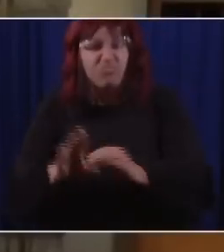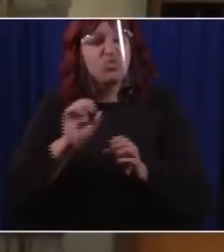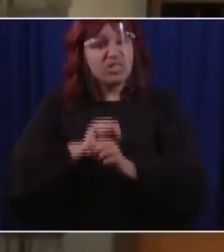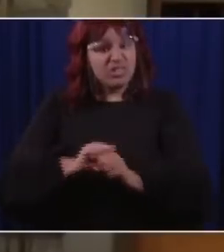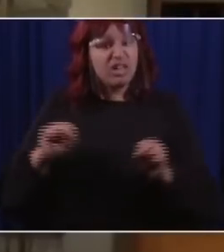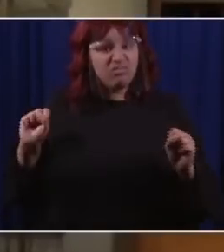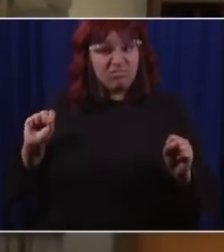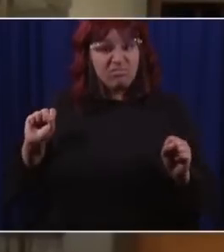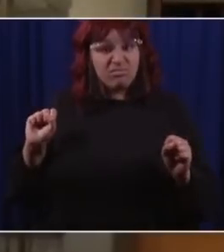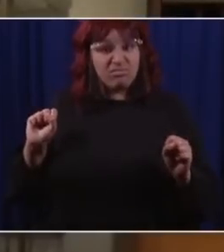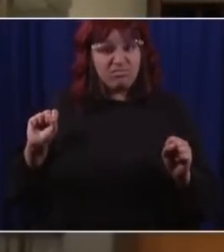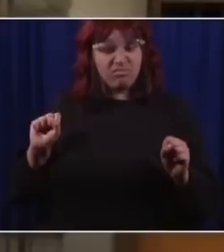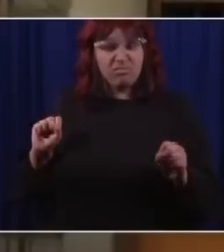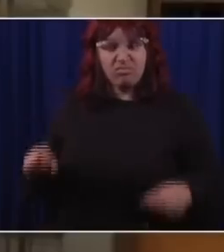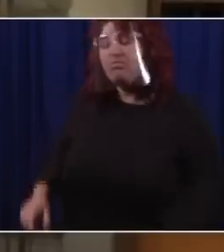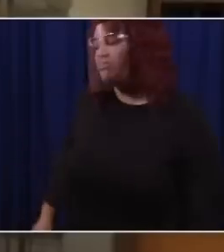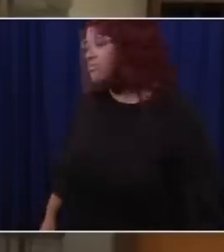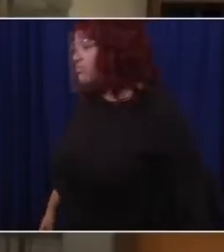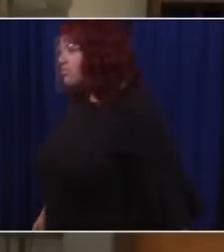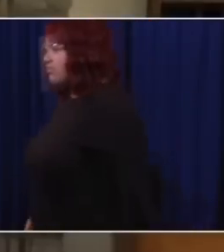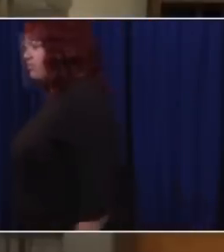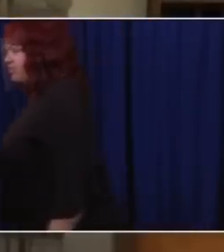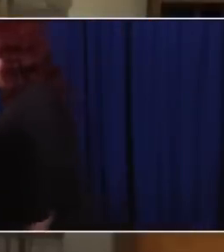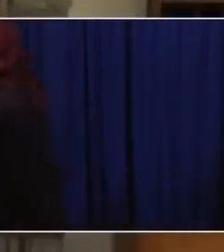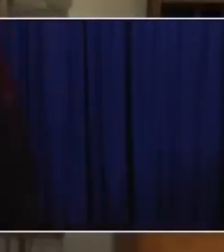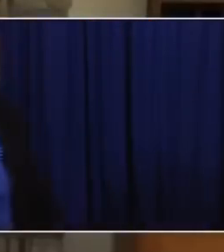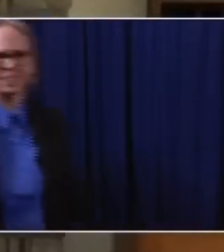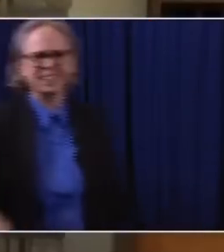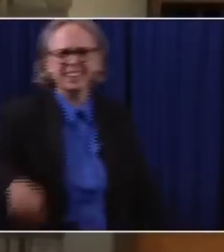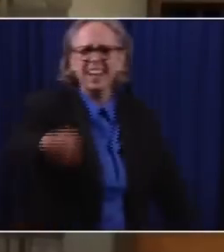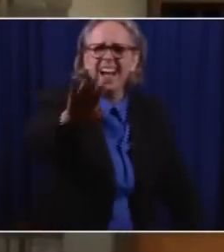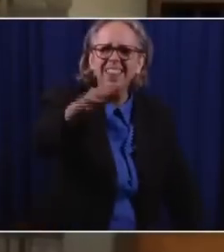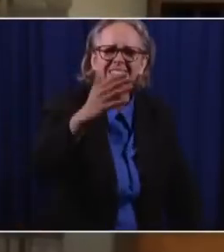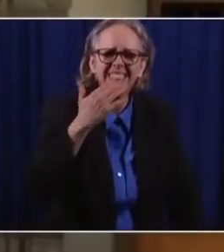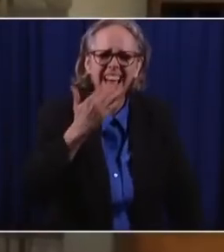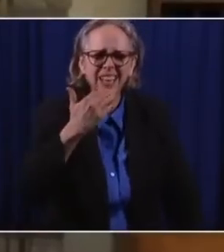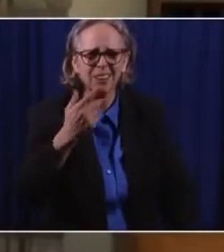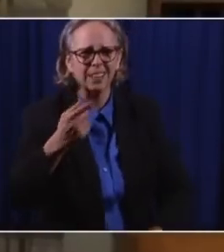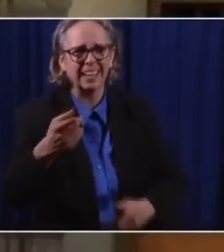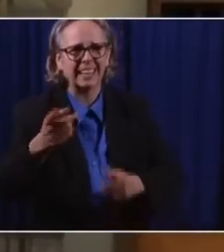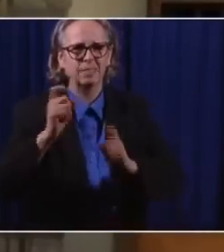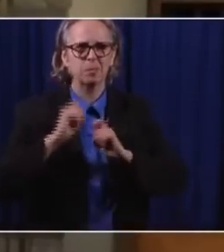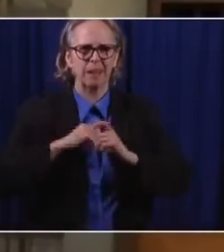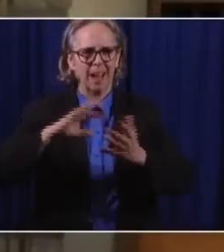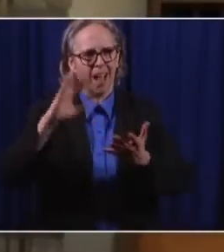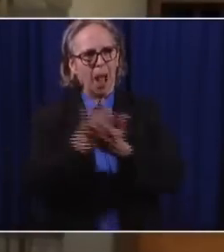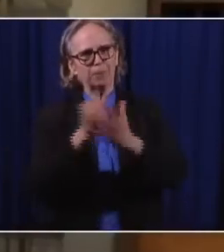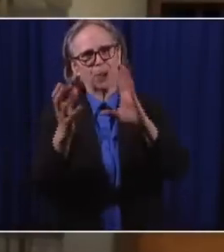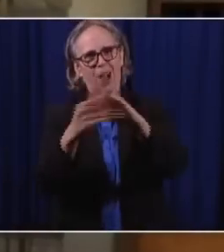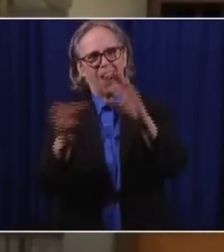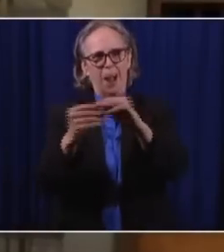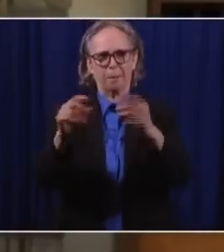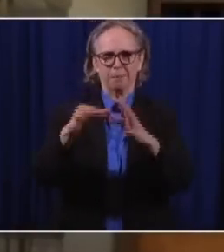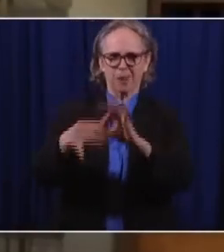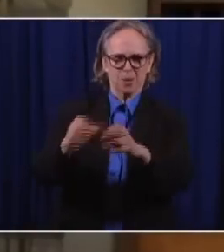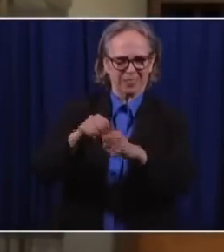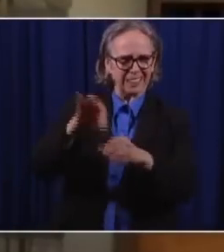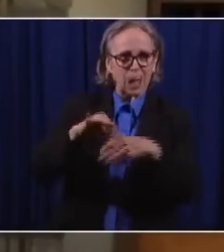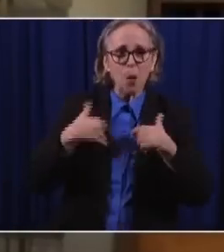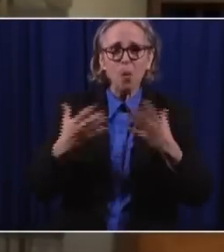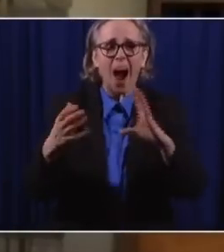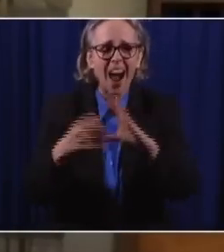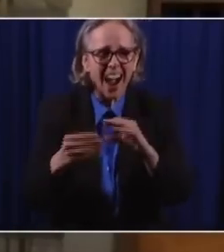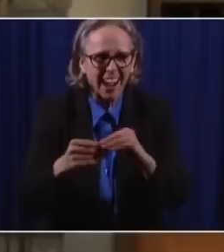possible? Thank you. Well, thank you for giving me that opportunity. Something I was going to say and neglected to